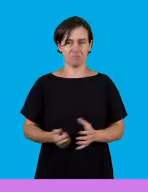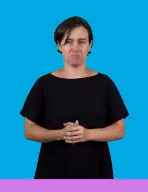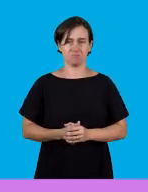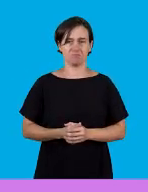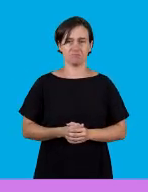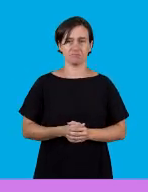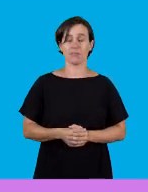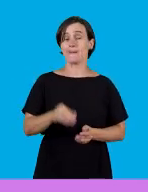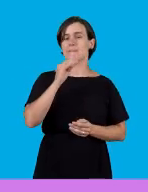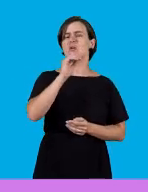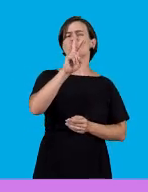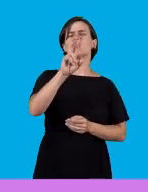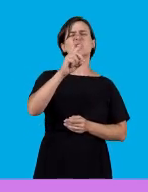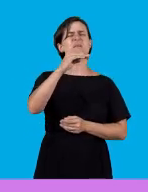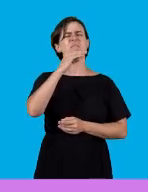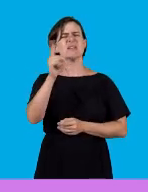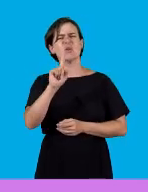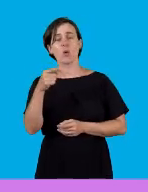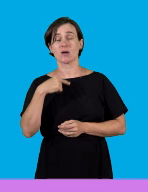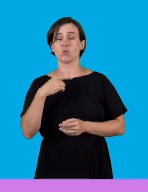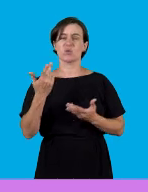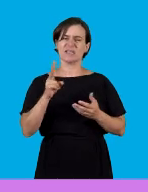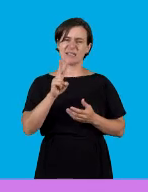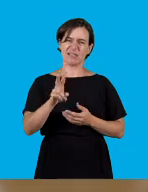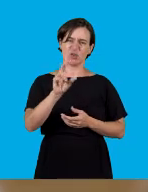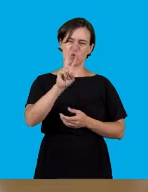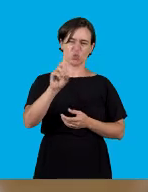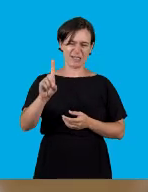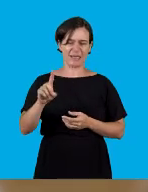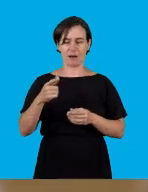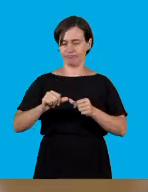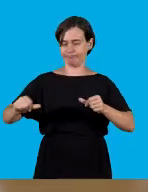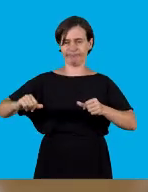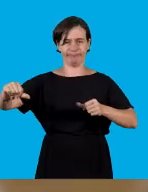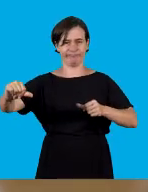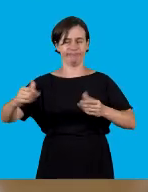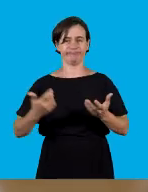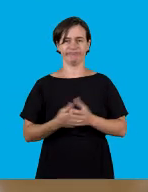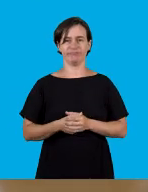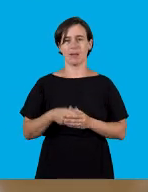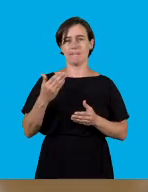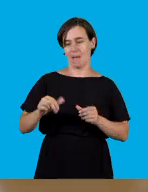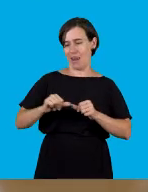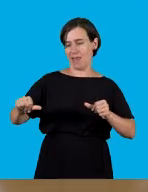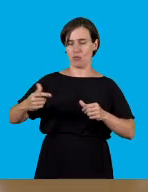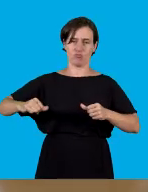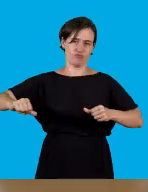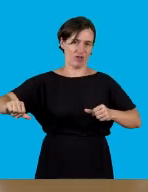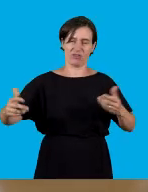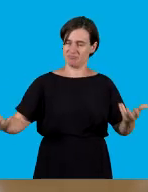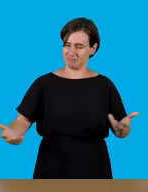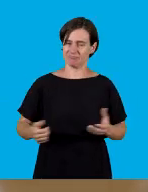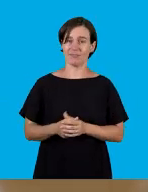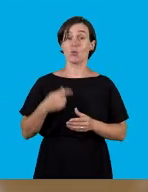surface. So two-dimensional, it means we'll only see two dimensions of that particular map. We'll only either see the length and the width of